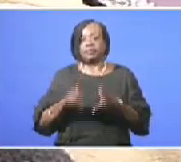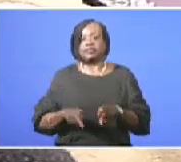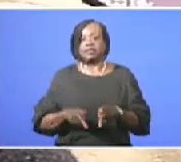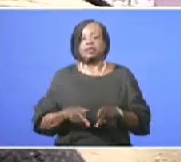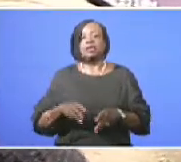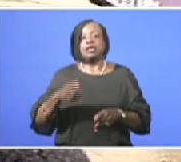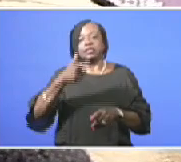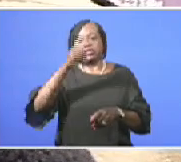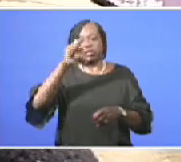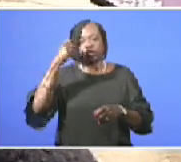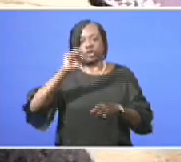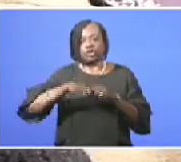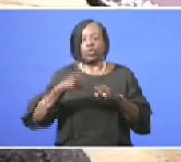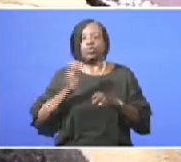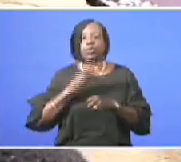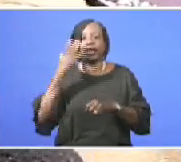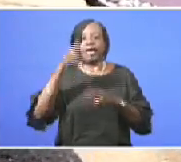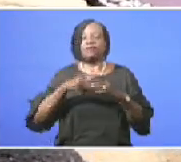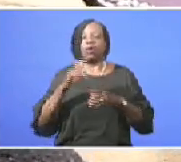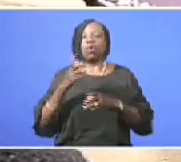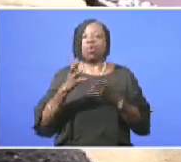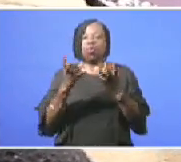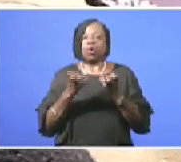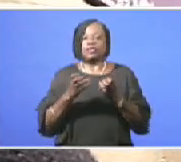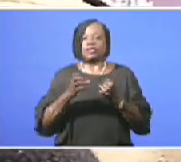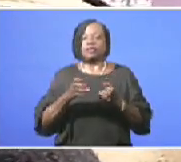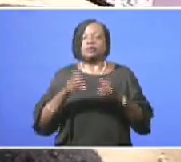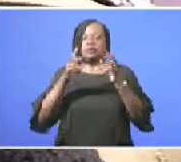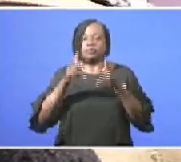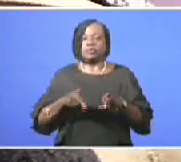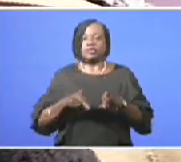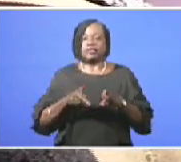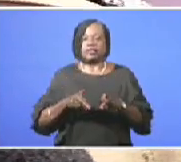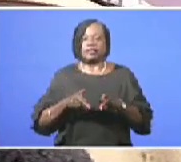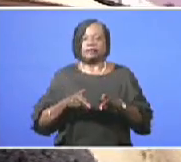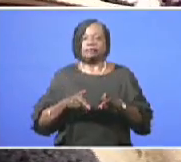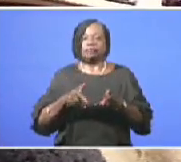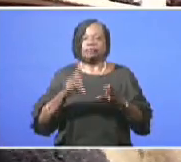releasing a wanted person's flyer, should we not have him in custody before then.